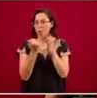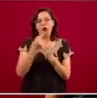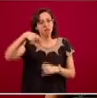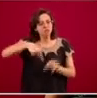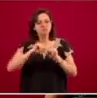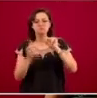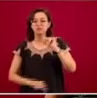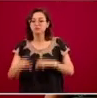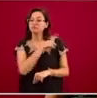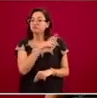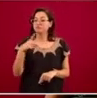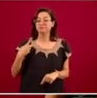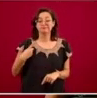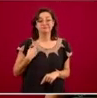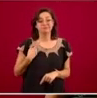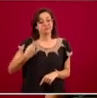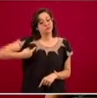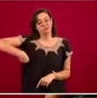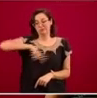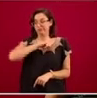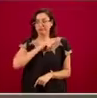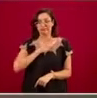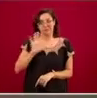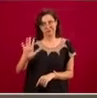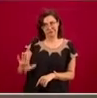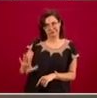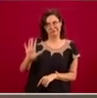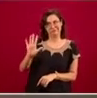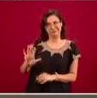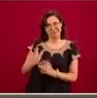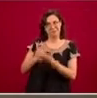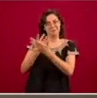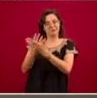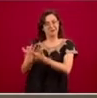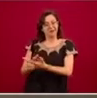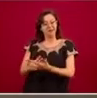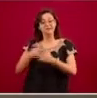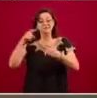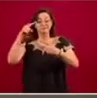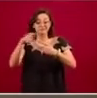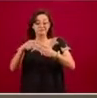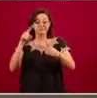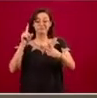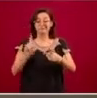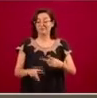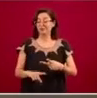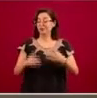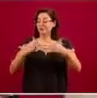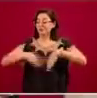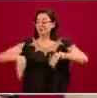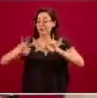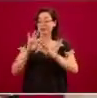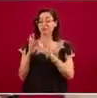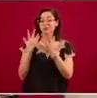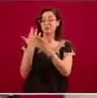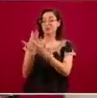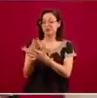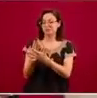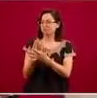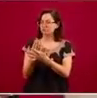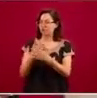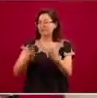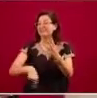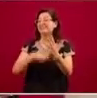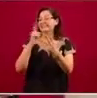like Italy, Spain, and even the United States. And repeatedly we said once and again, there are two